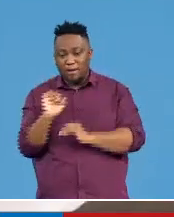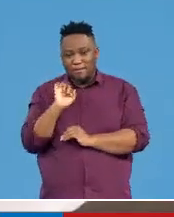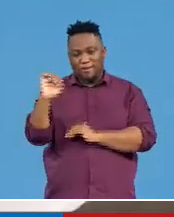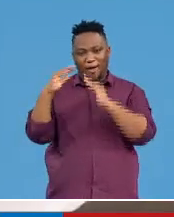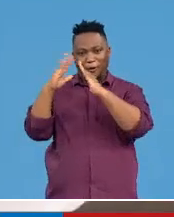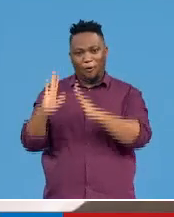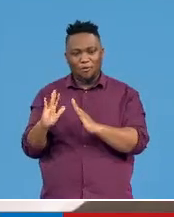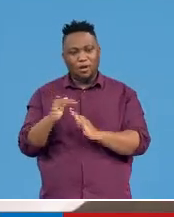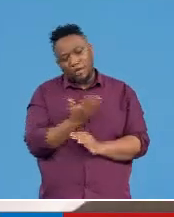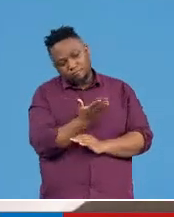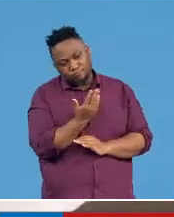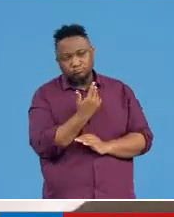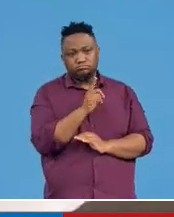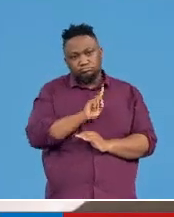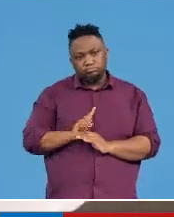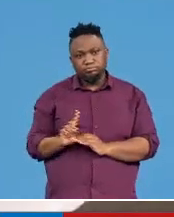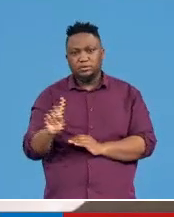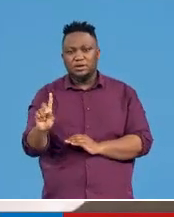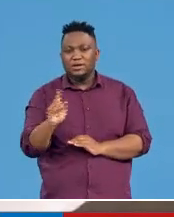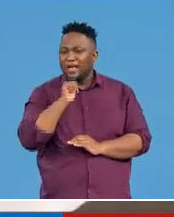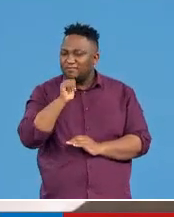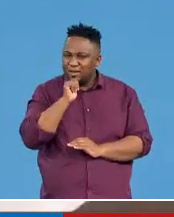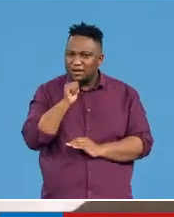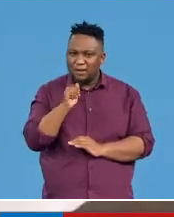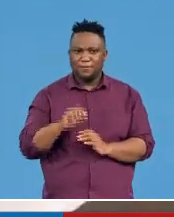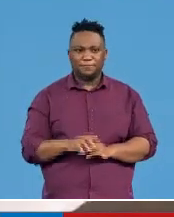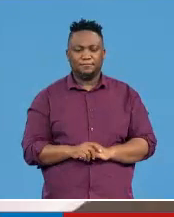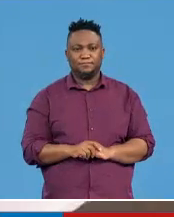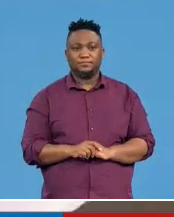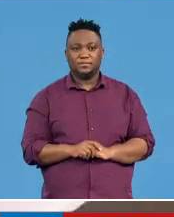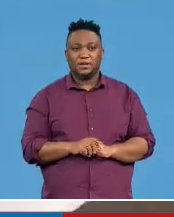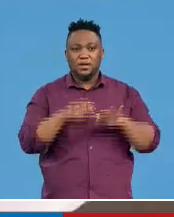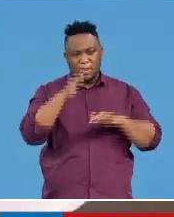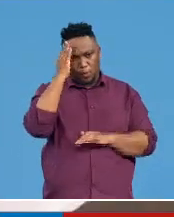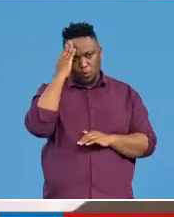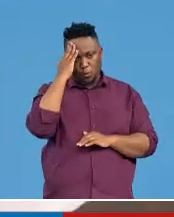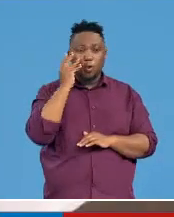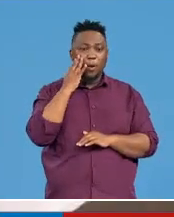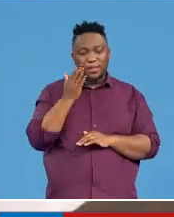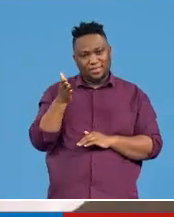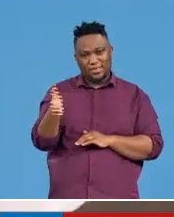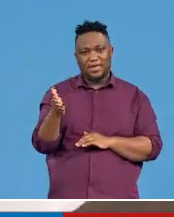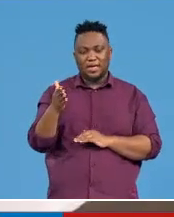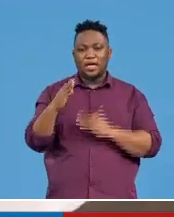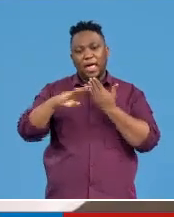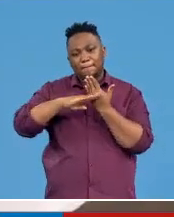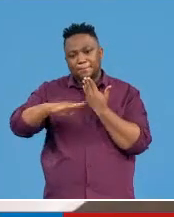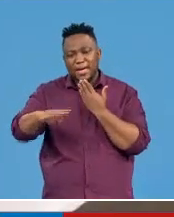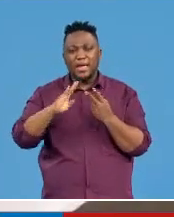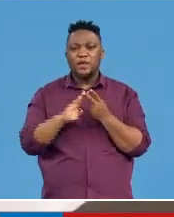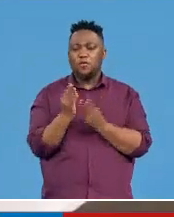whether it be in Nuclear, Reveille, or Observatory, and they knew that they would find a warm bed, food, and